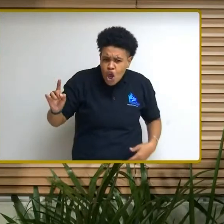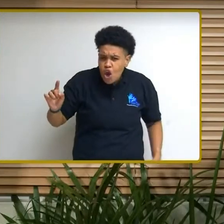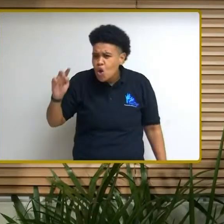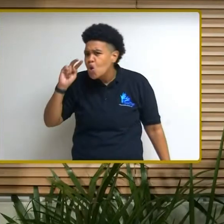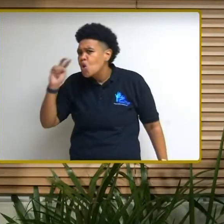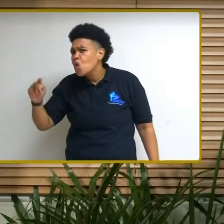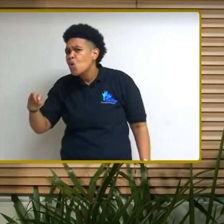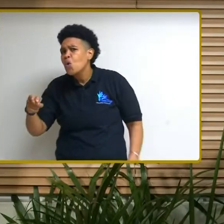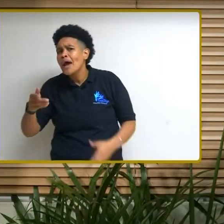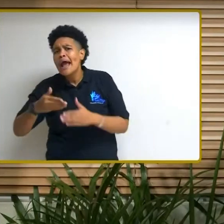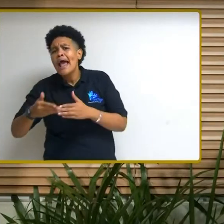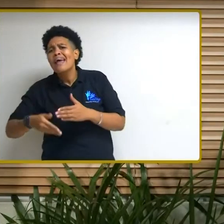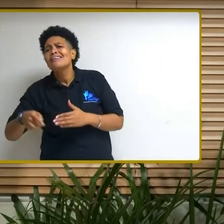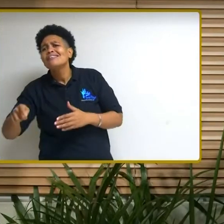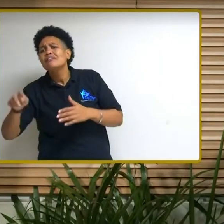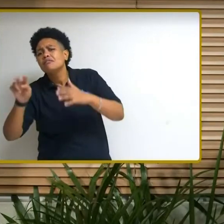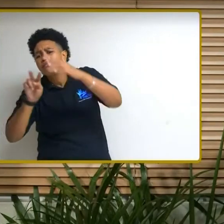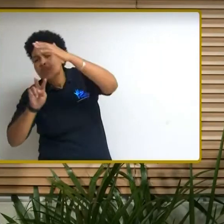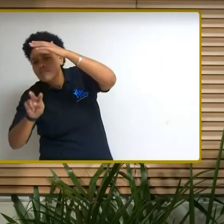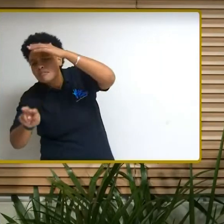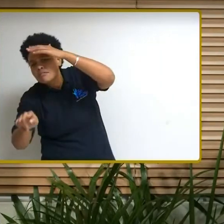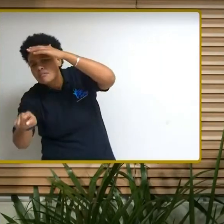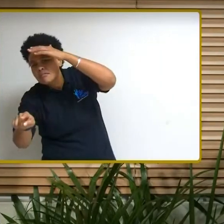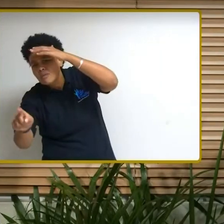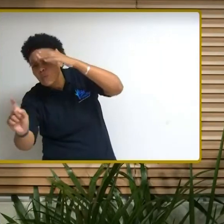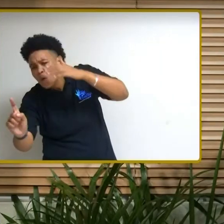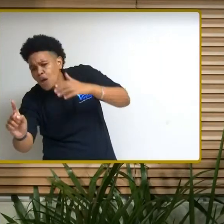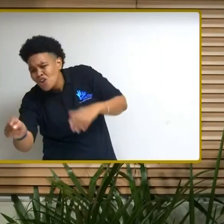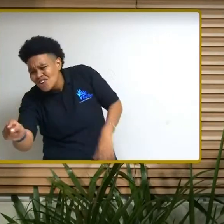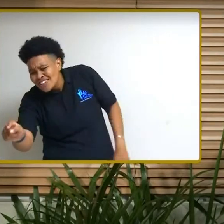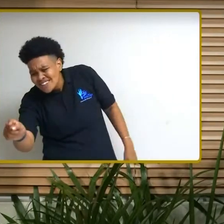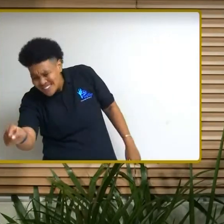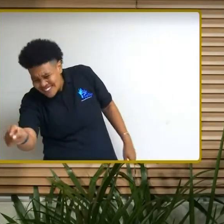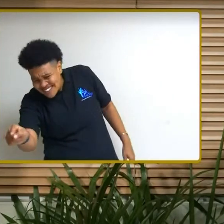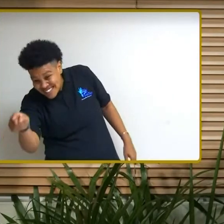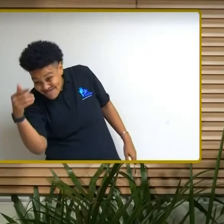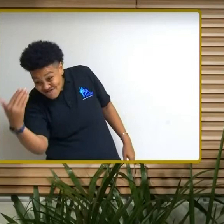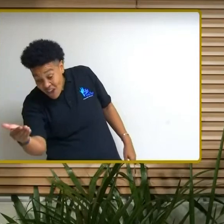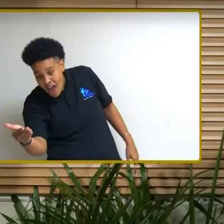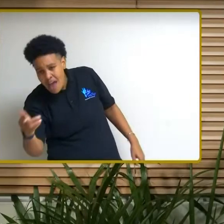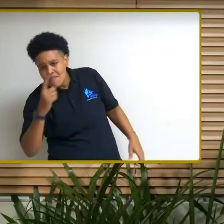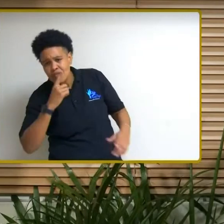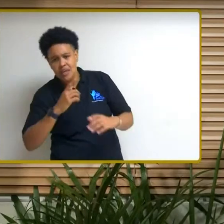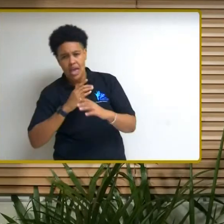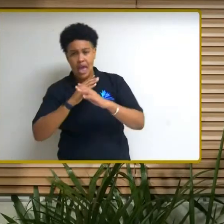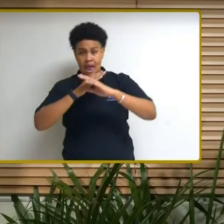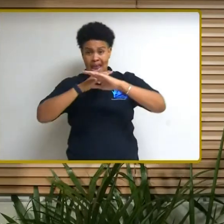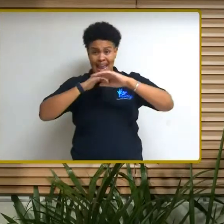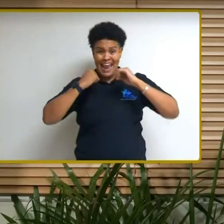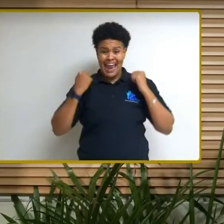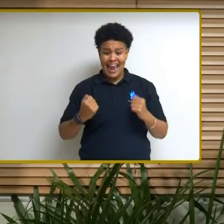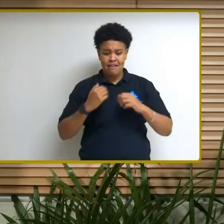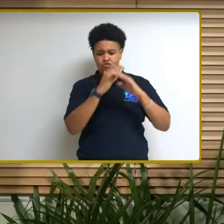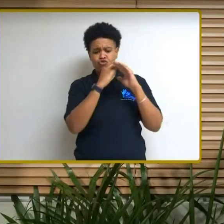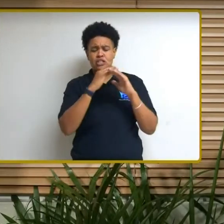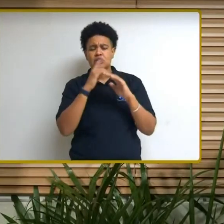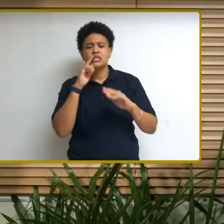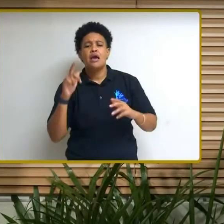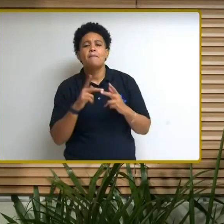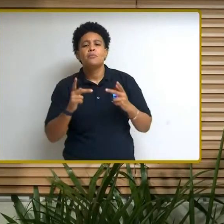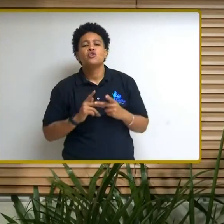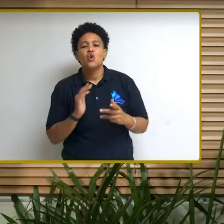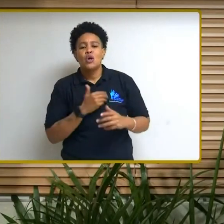the end may be in sight in terms of the heavy restrictions, and position ourselves to take advantage of the